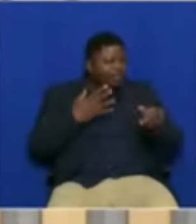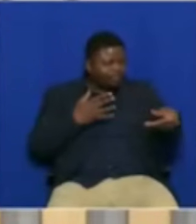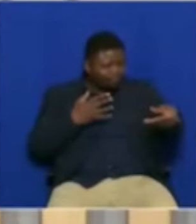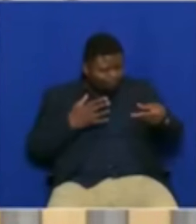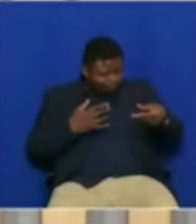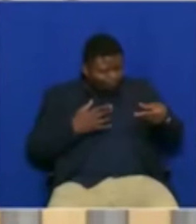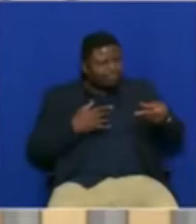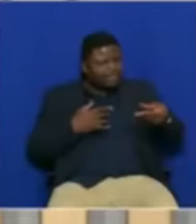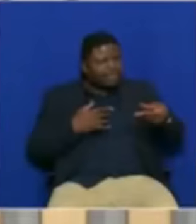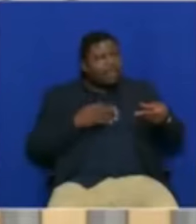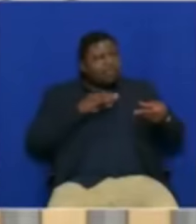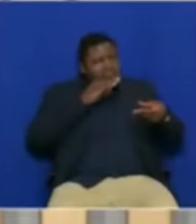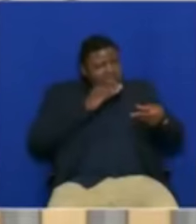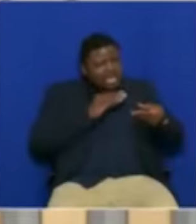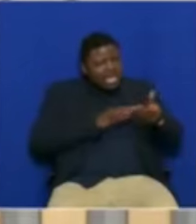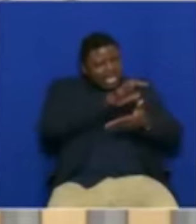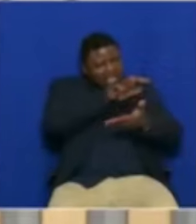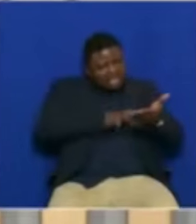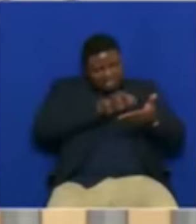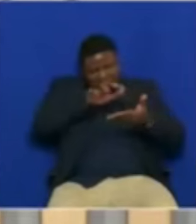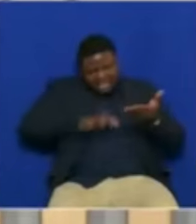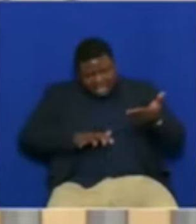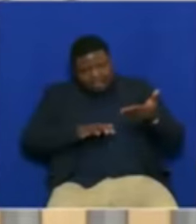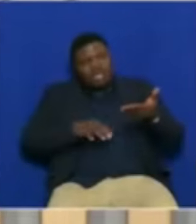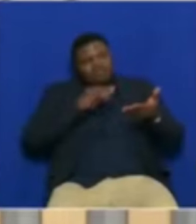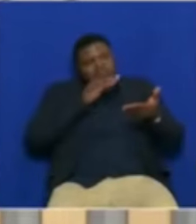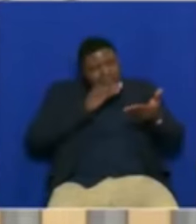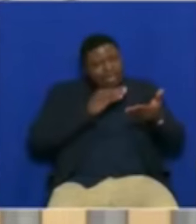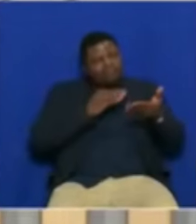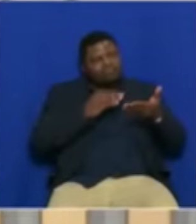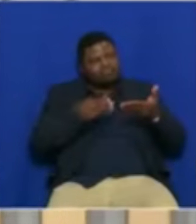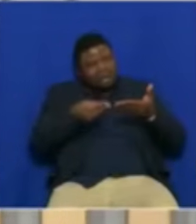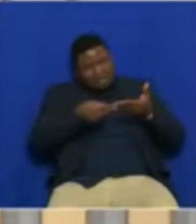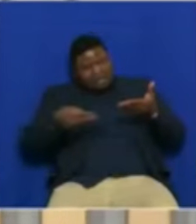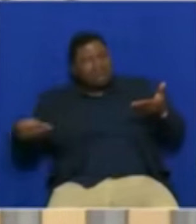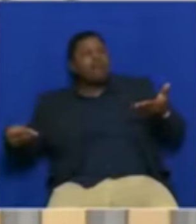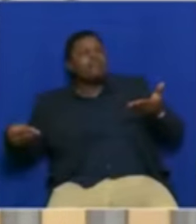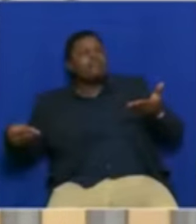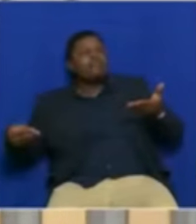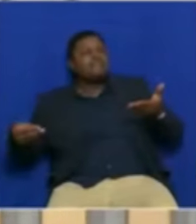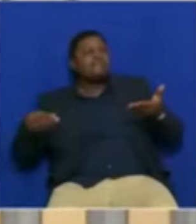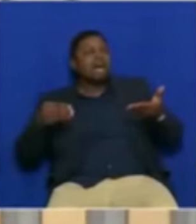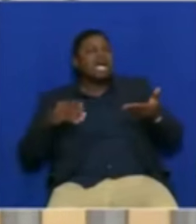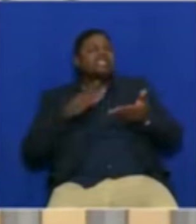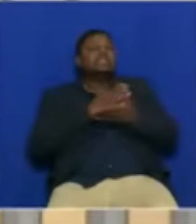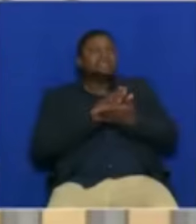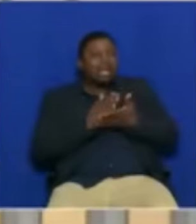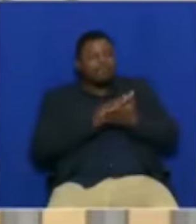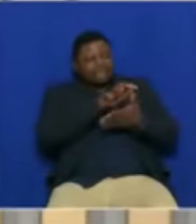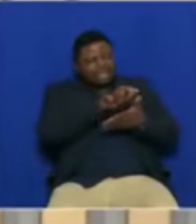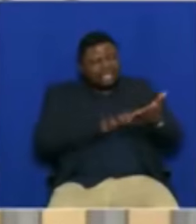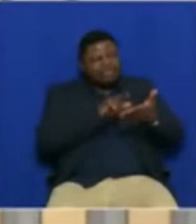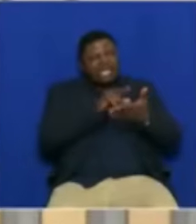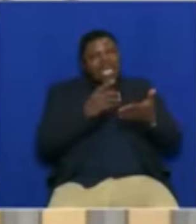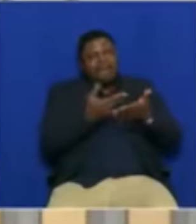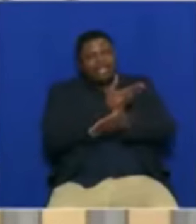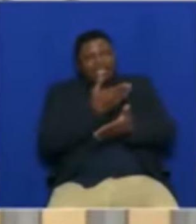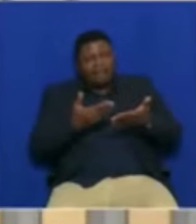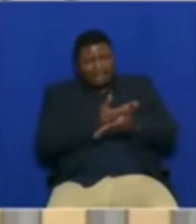docket, etc., were interfered with. When we looked further into the docket, we found that there was a